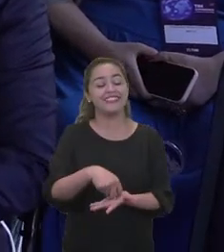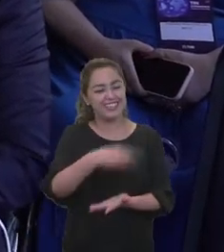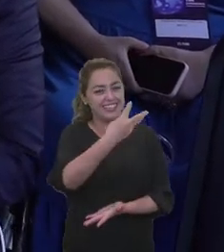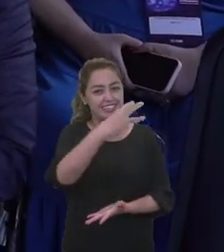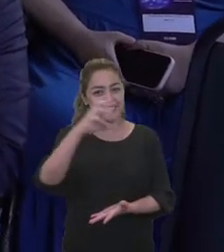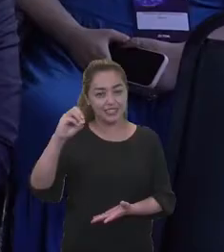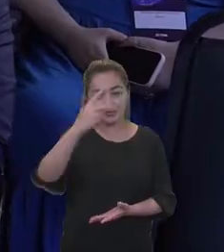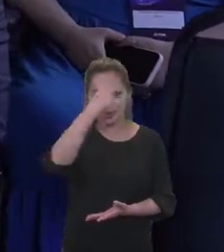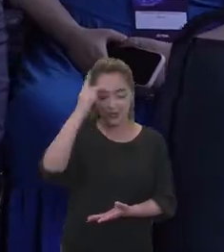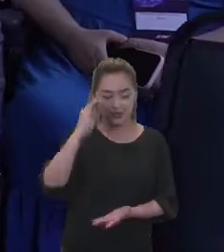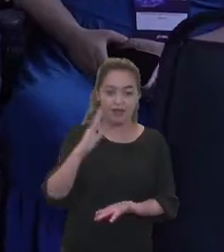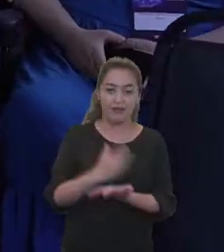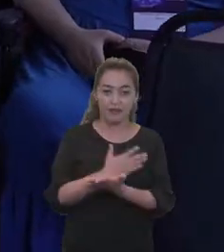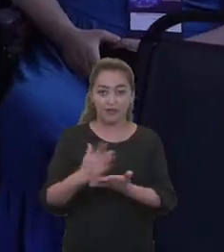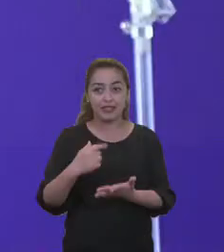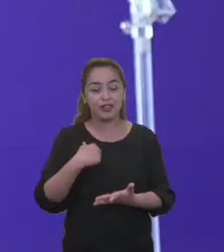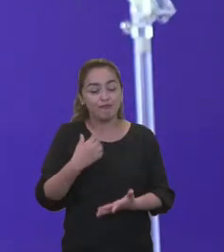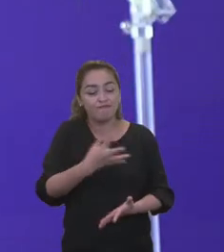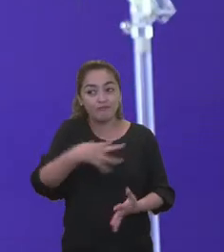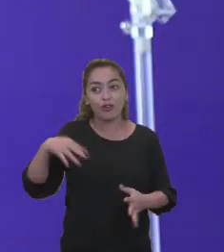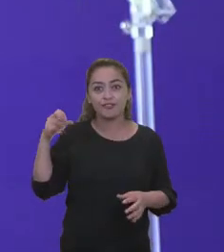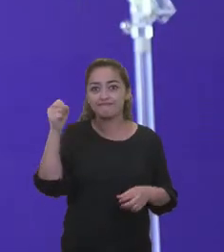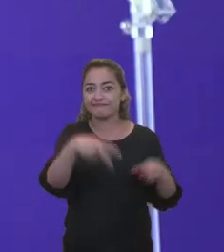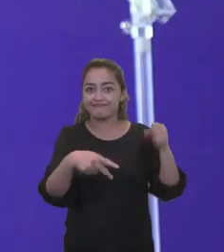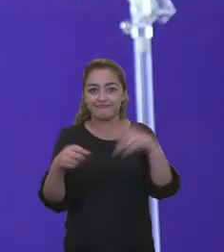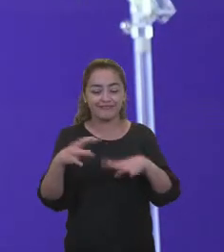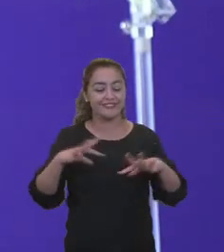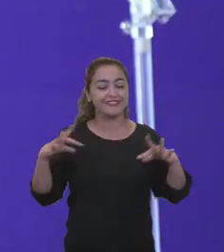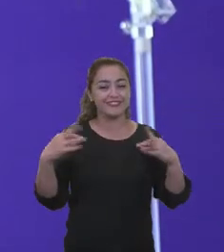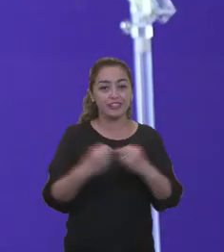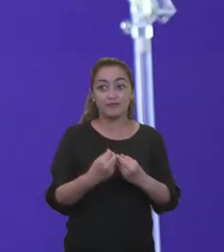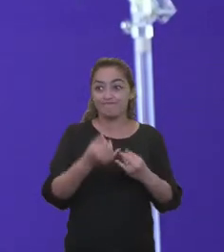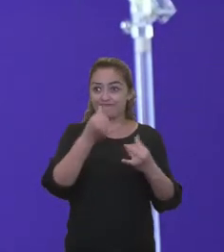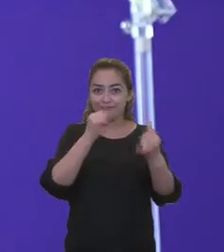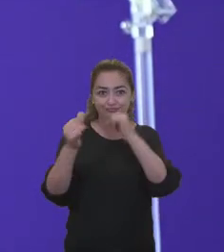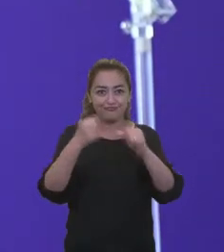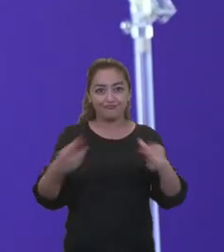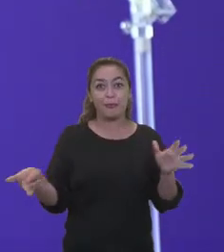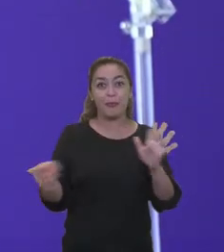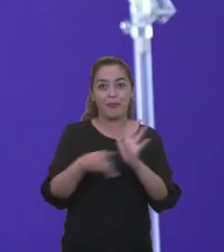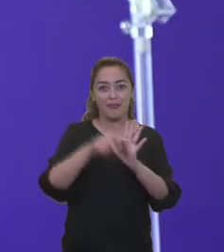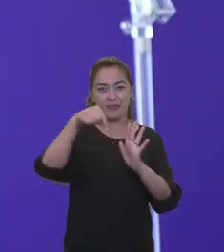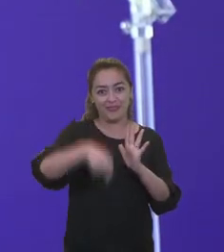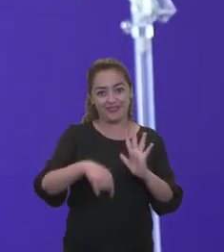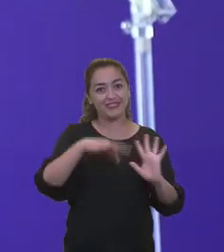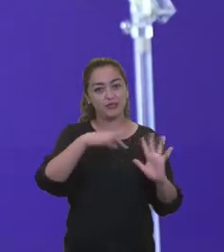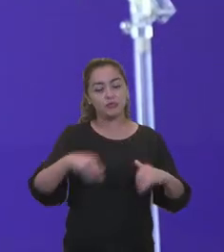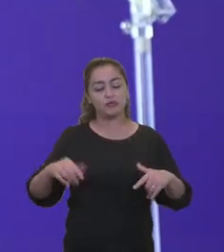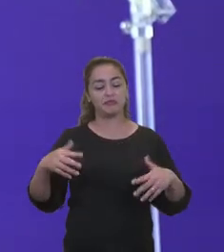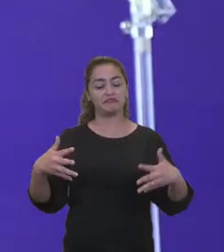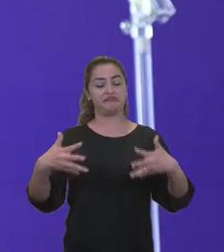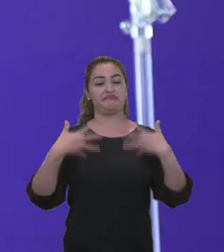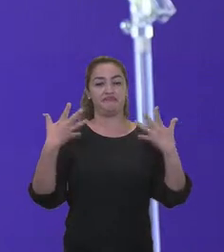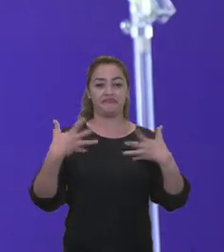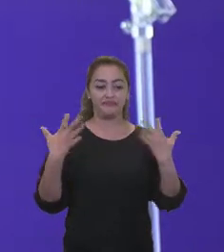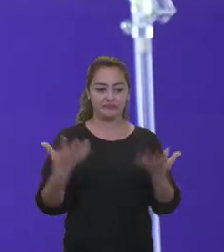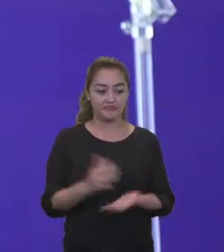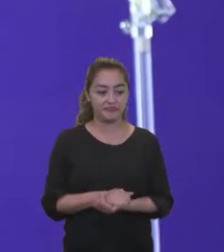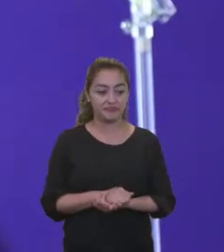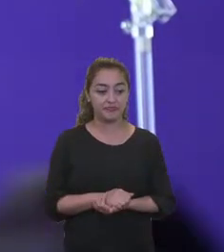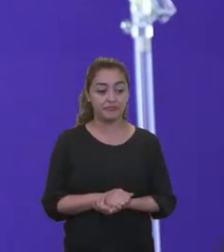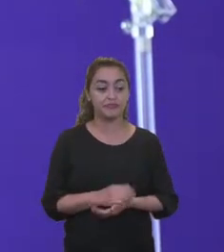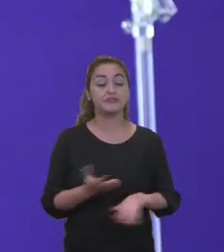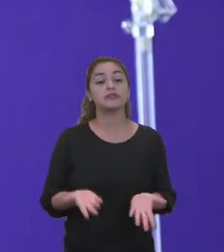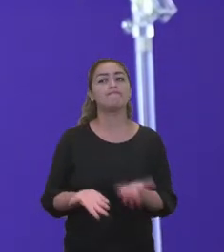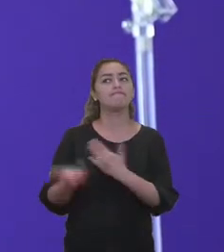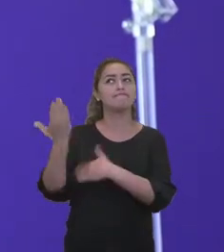people sitting here. We're going back to our face-to-face events, the energy of everyone, thus giving us their